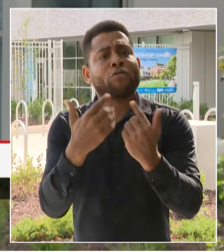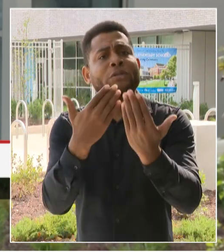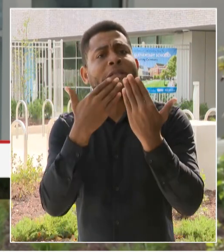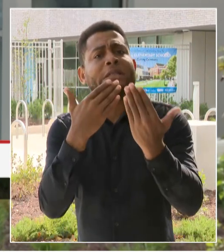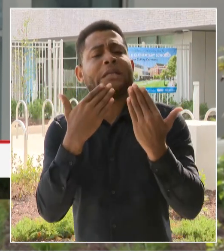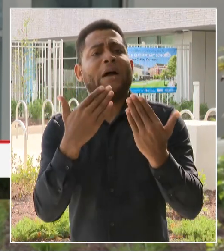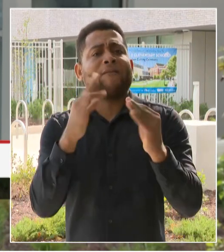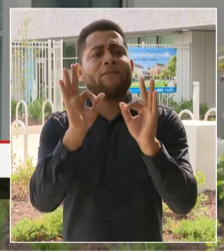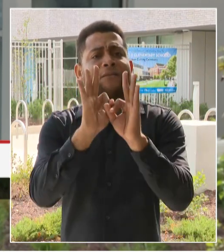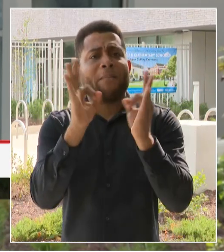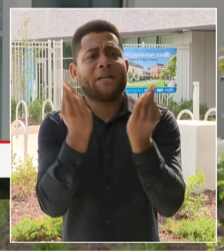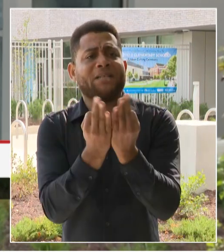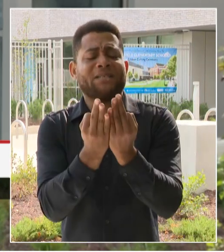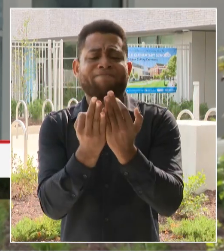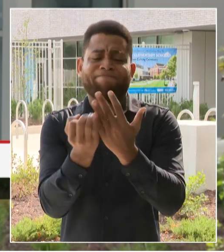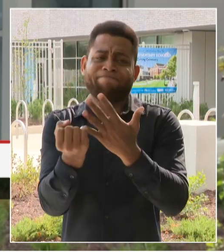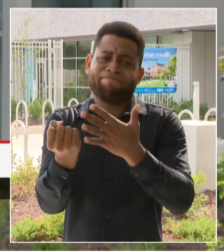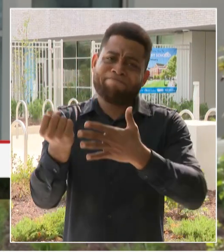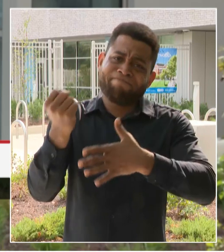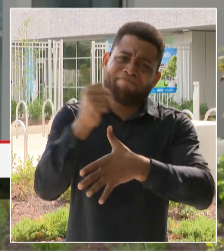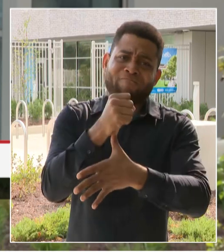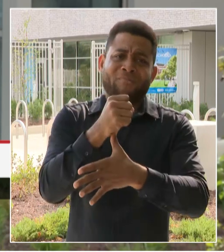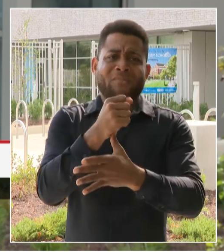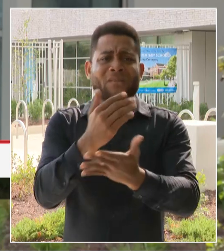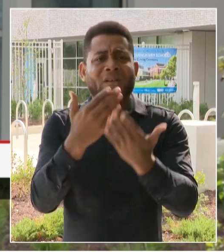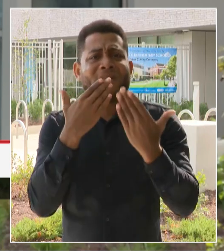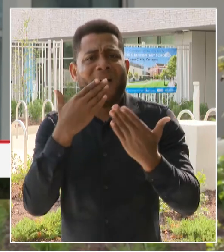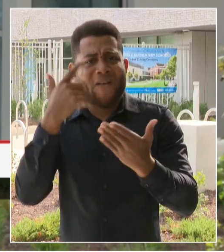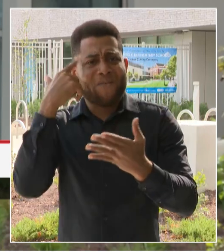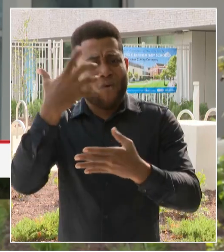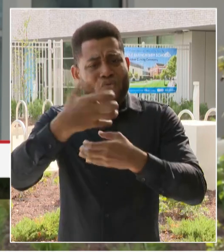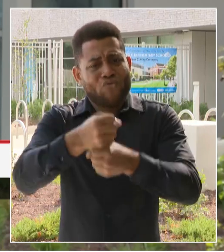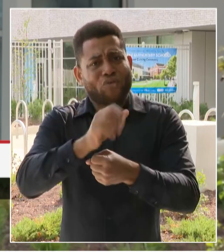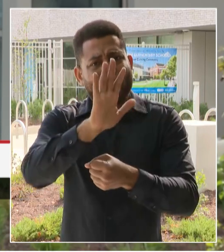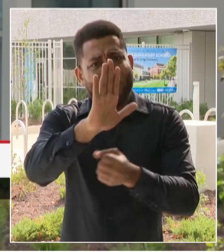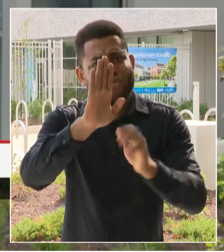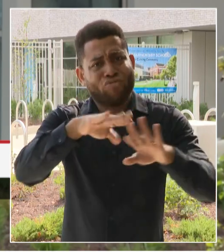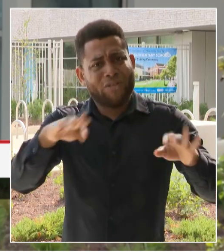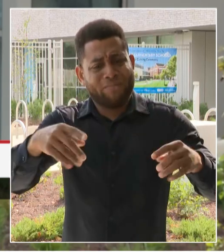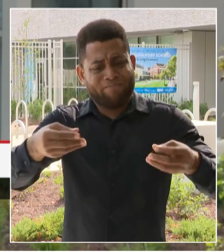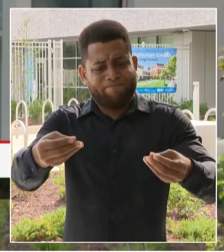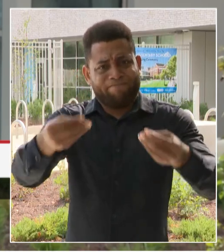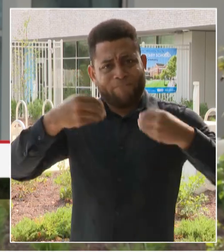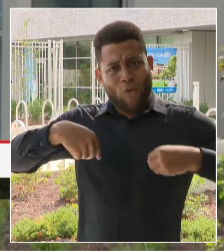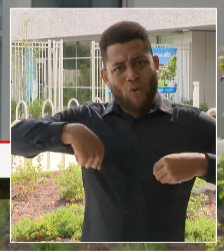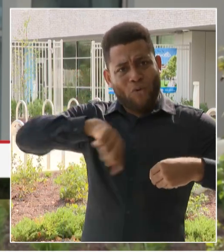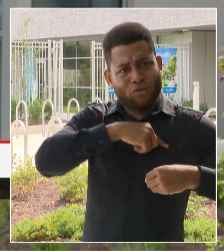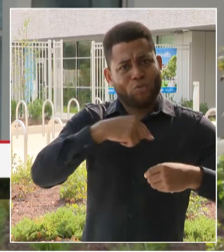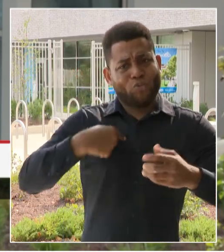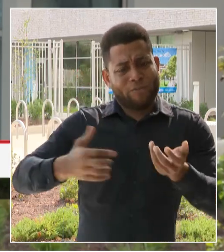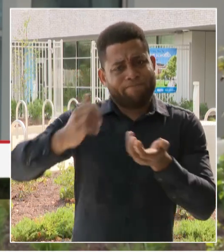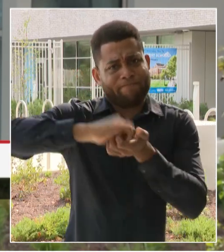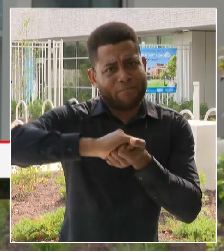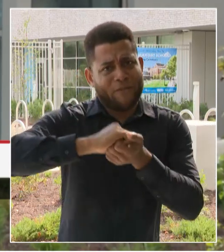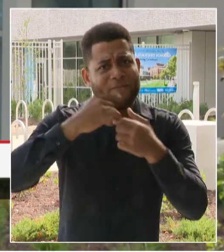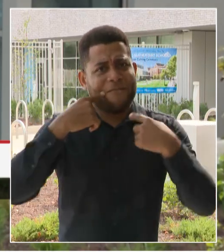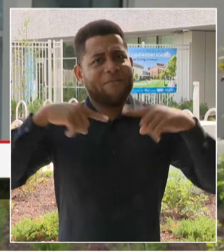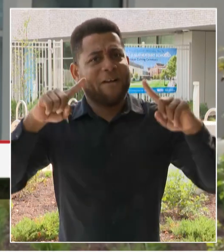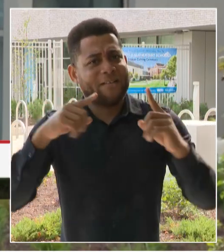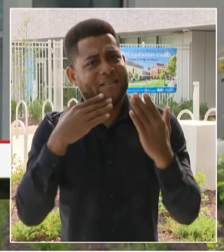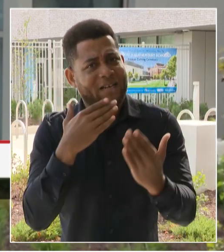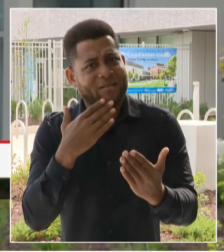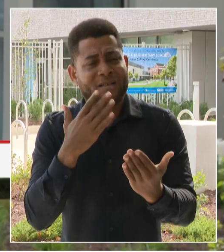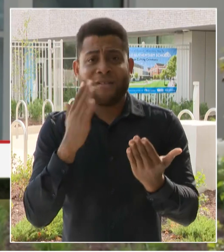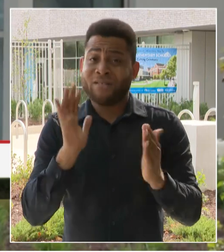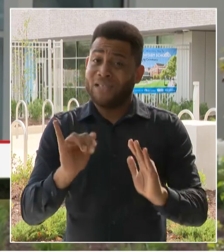our community for trusting your children to us, for being our warm partners in their success. And let's have a great